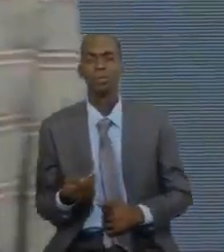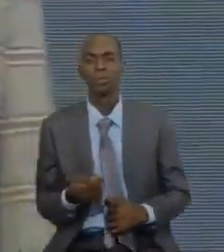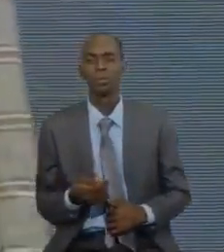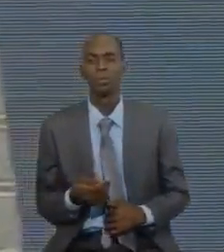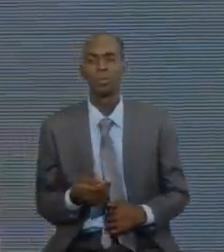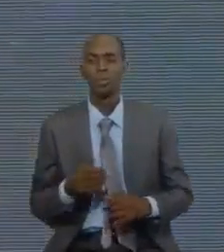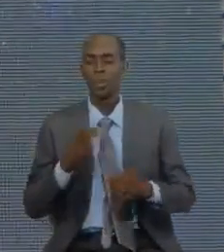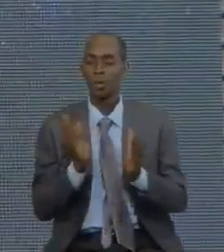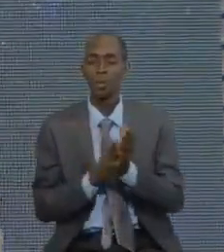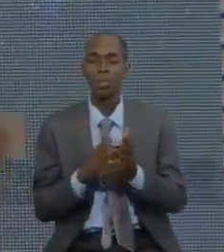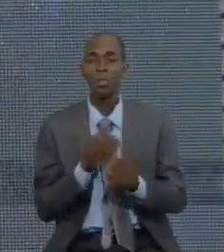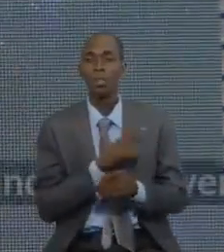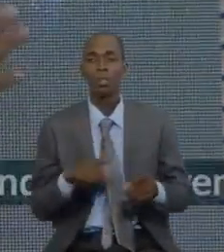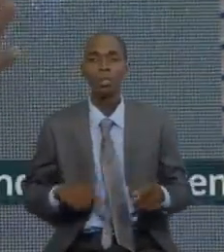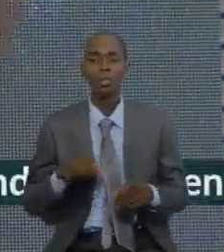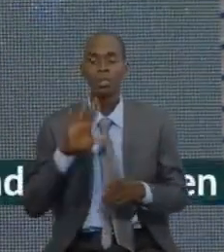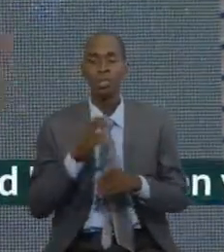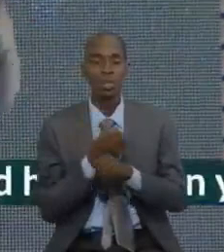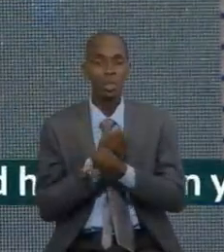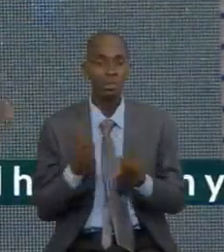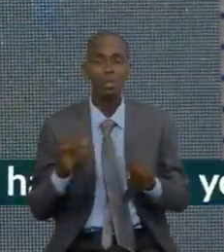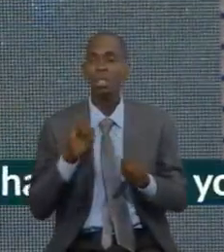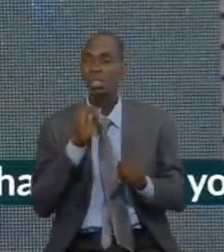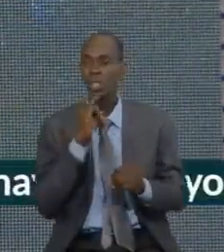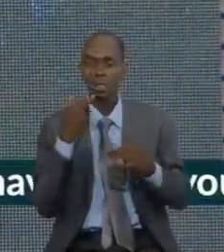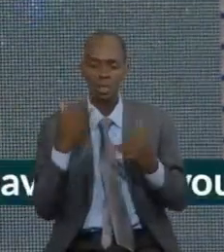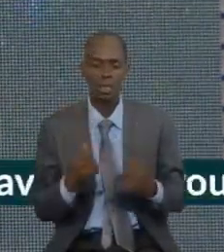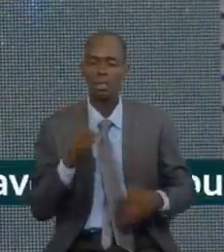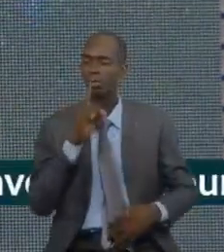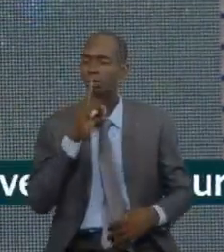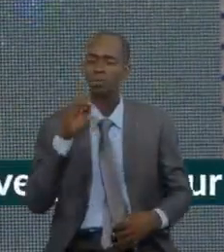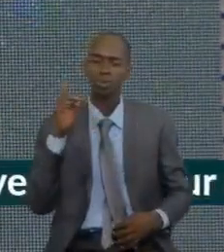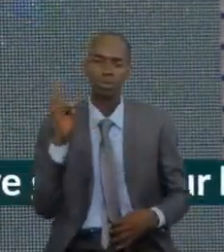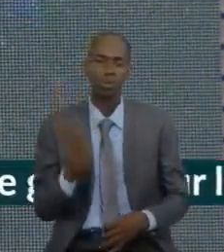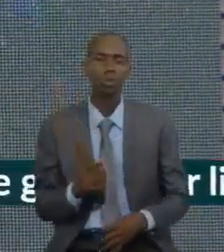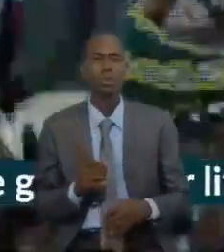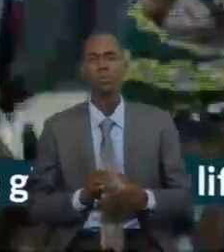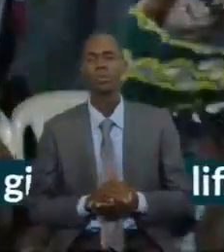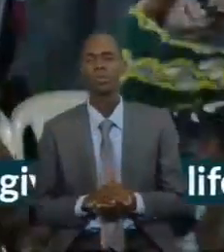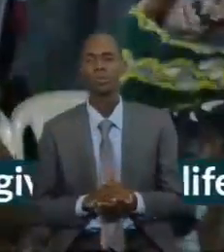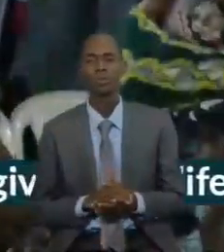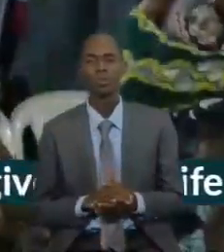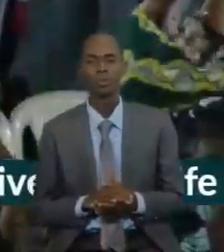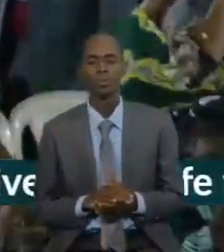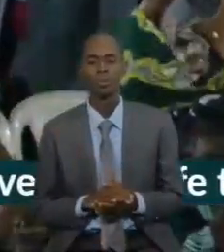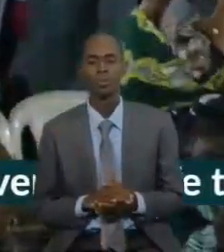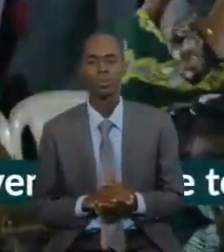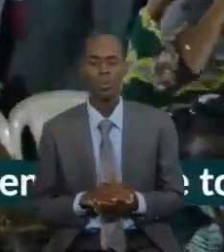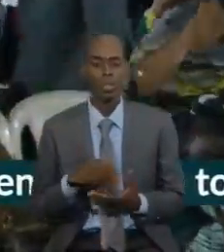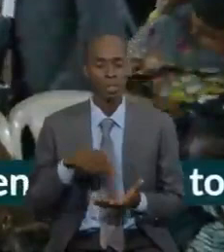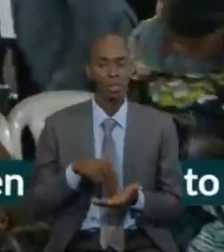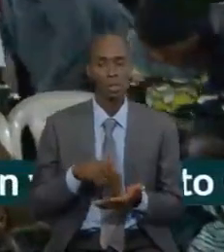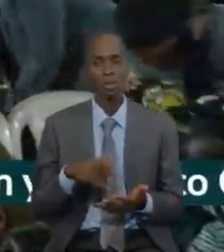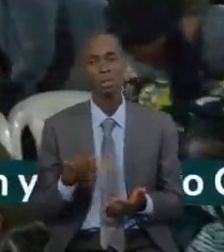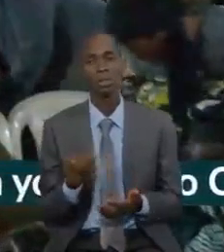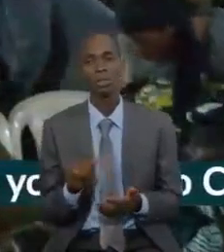Praise the Lord, the salvation now is sure. Keep on standing. Our counselors will